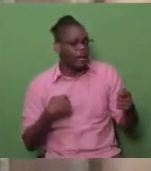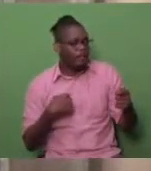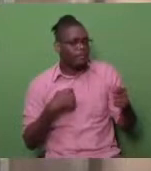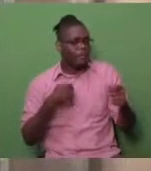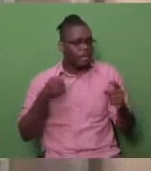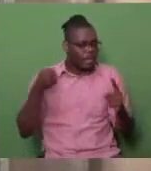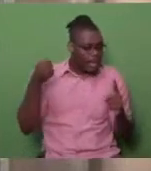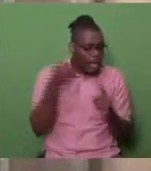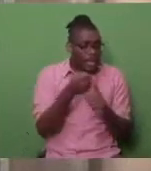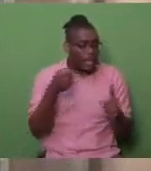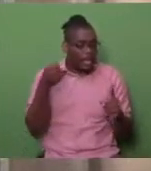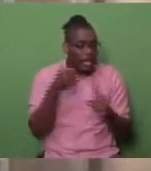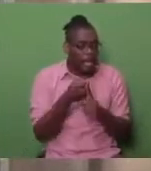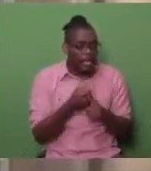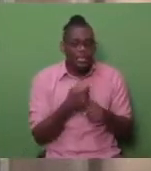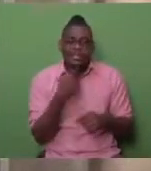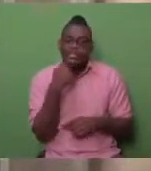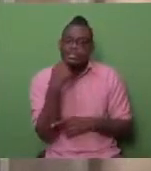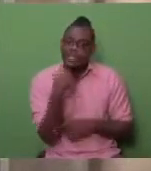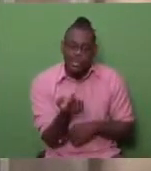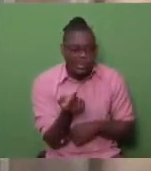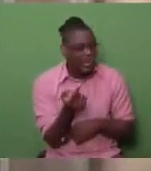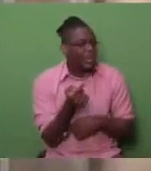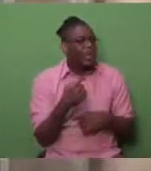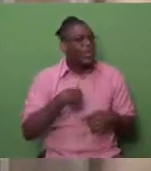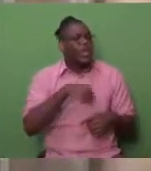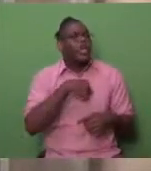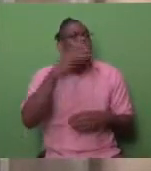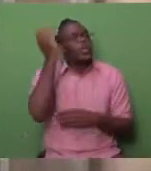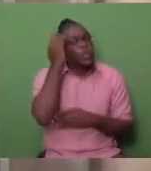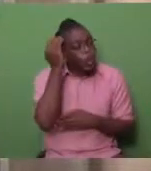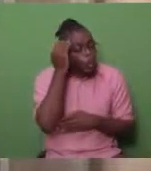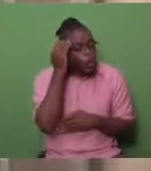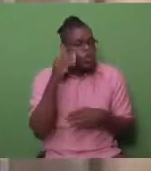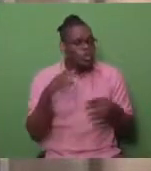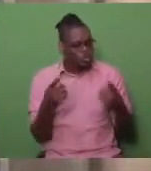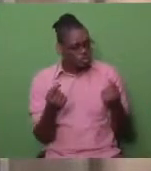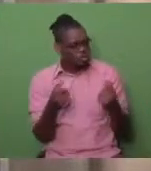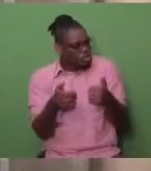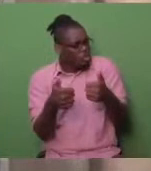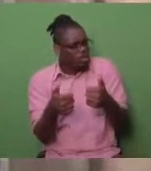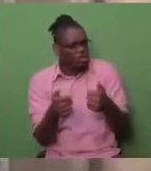itself, because for them, mathematics is our anti-PNM as well.